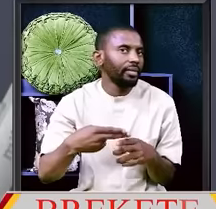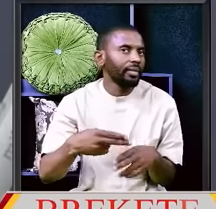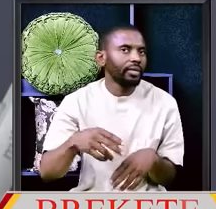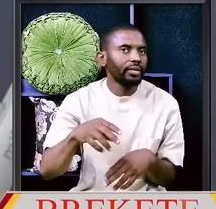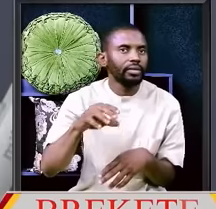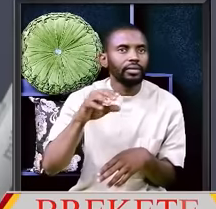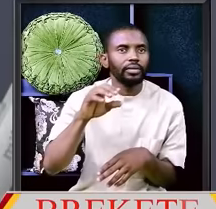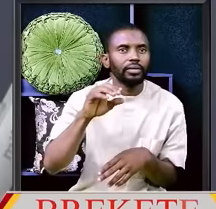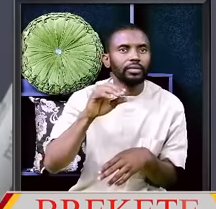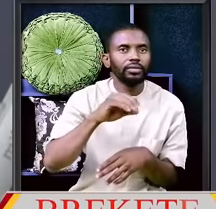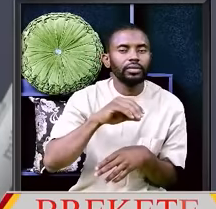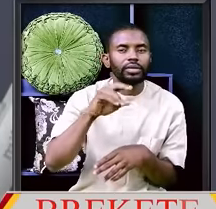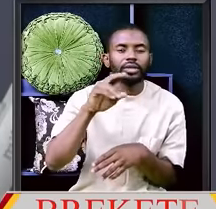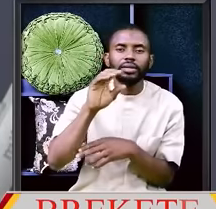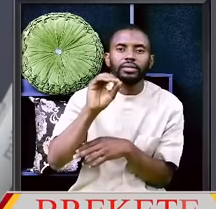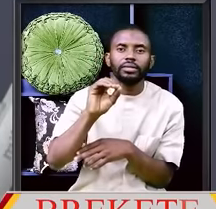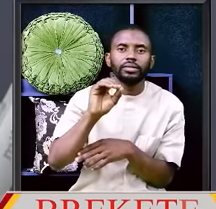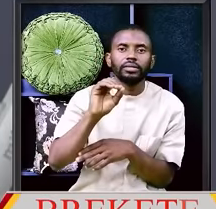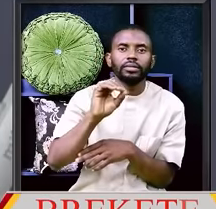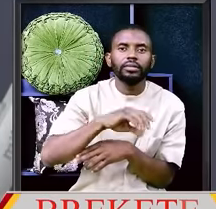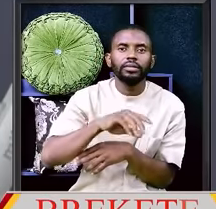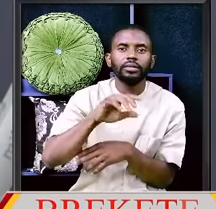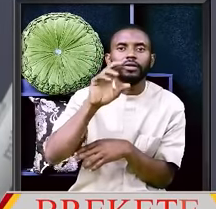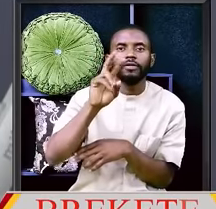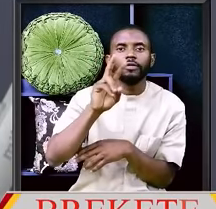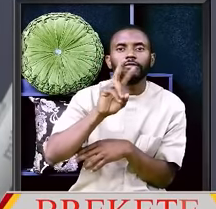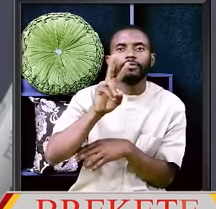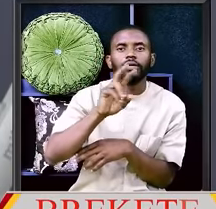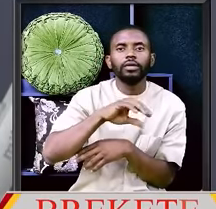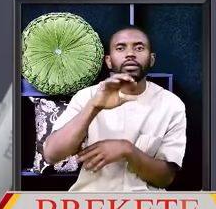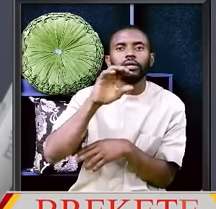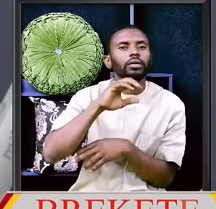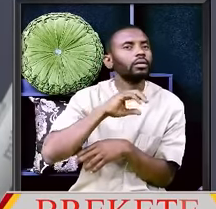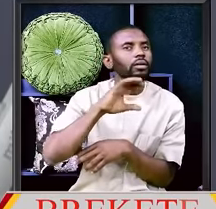Portia. I'm calling from Ghana. Okay, Portia.